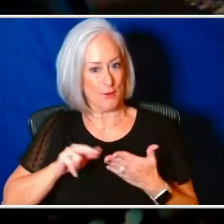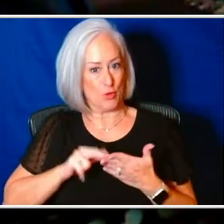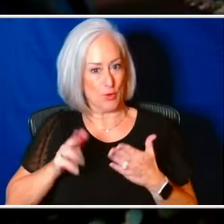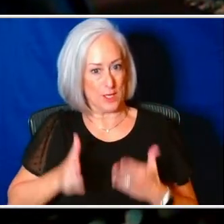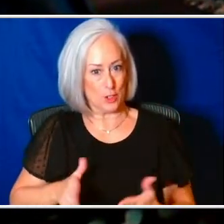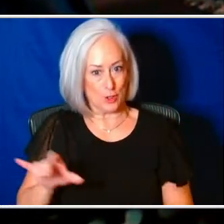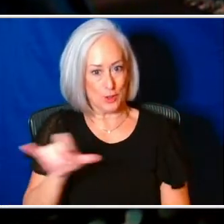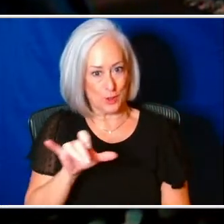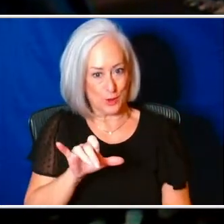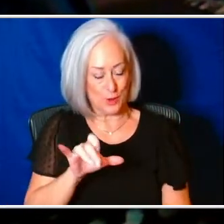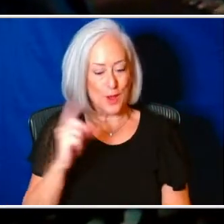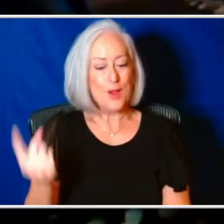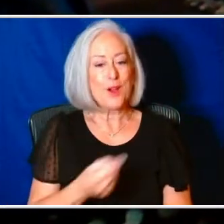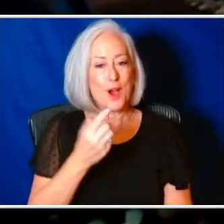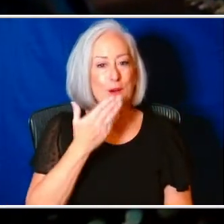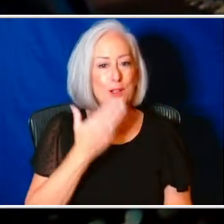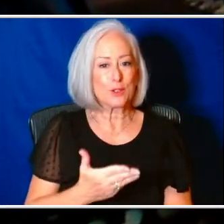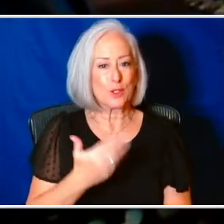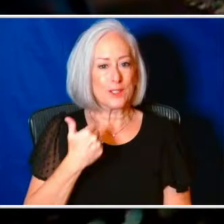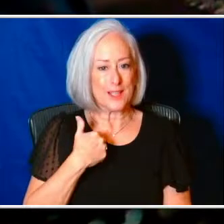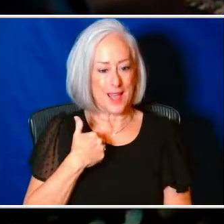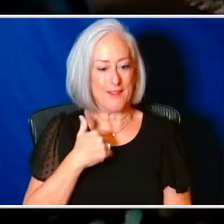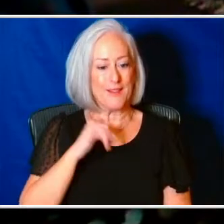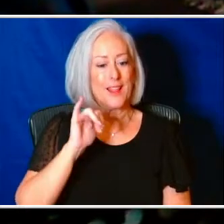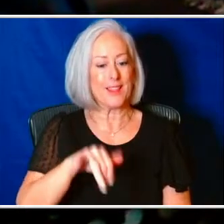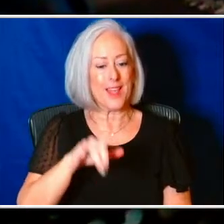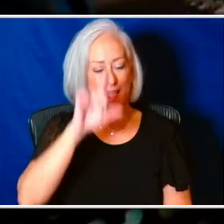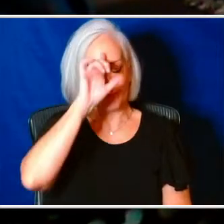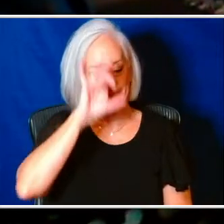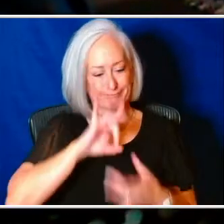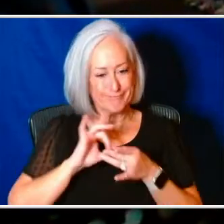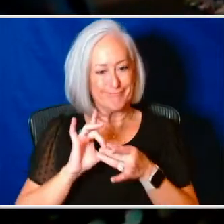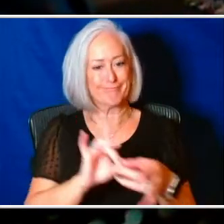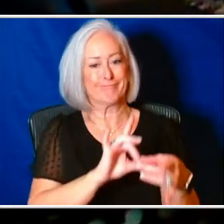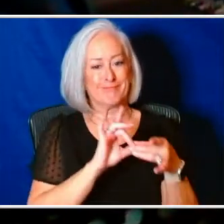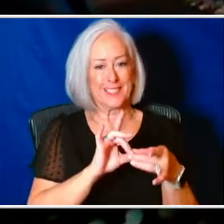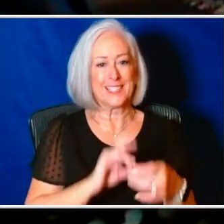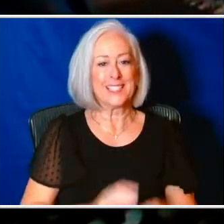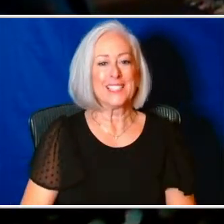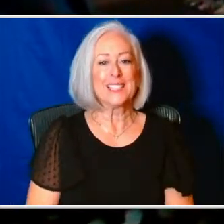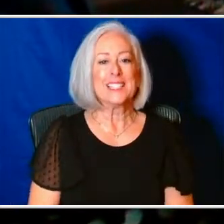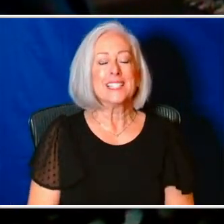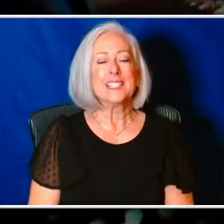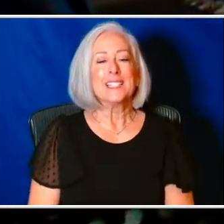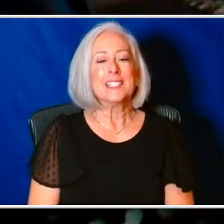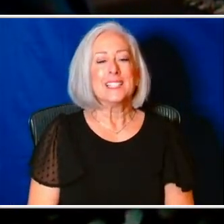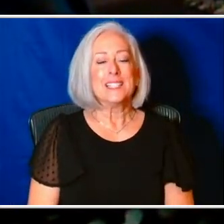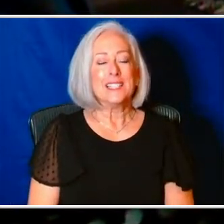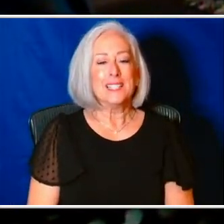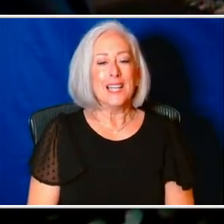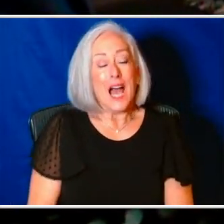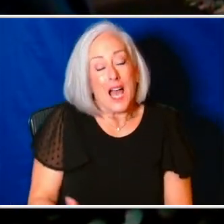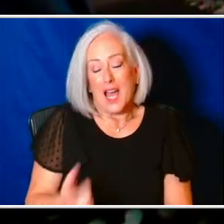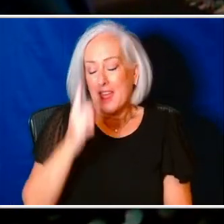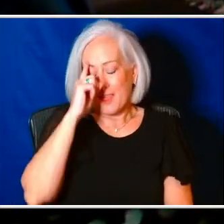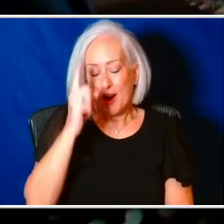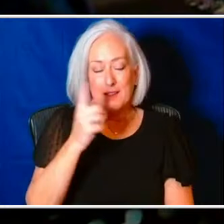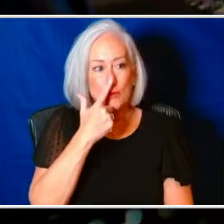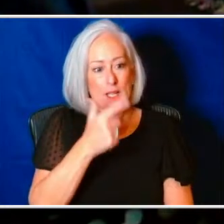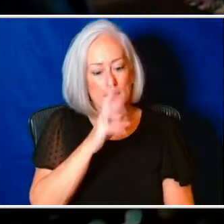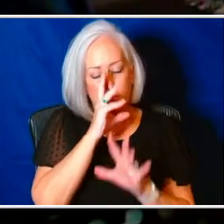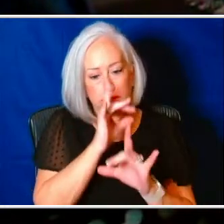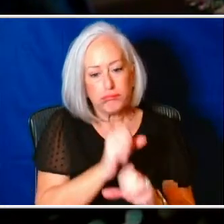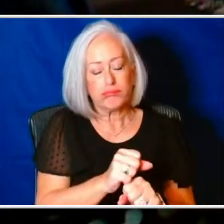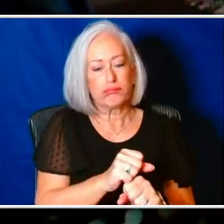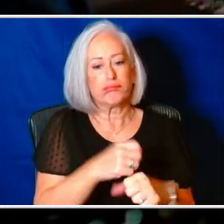it's always good to have that karma in the community. And then I was like really intrigued